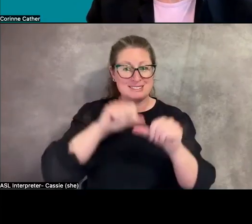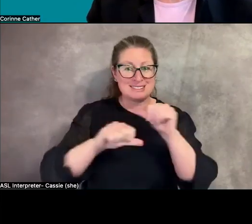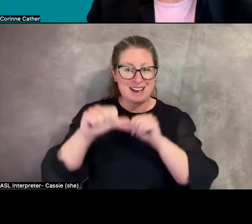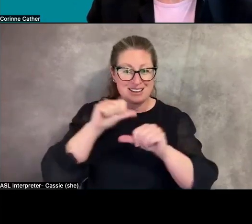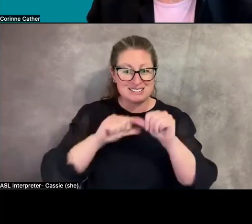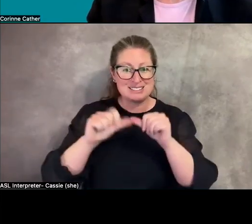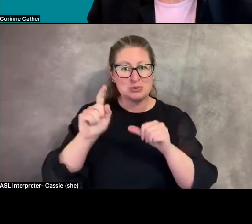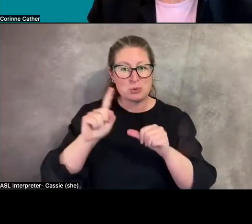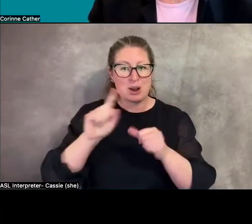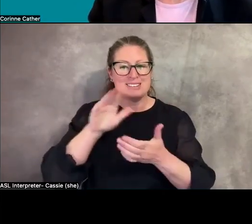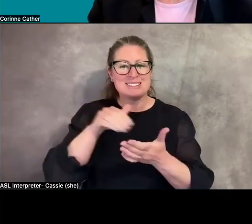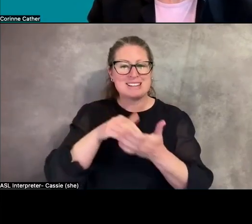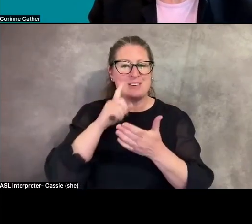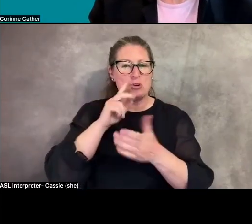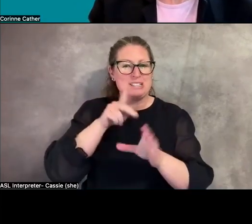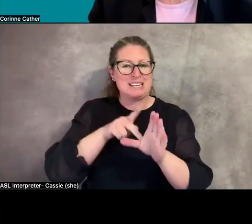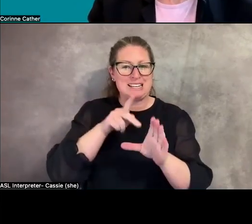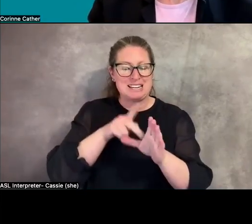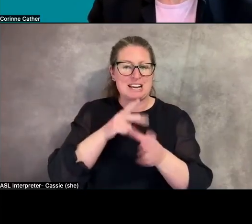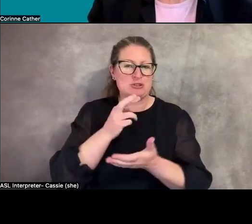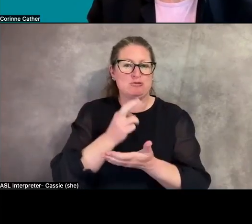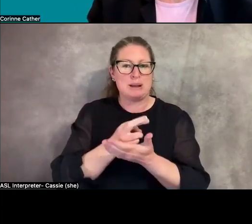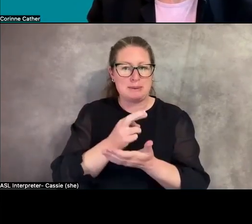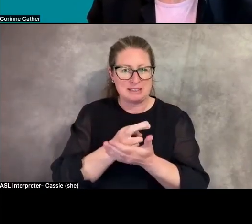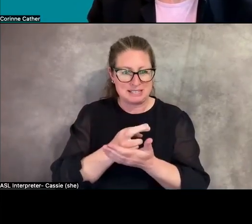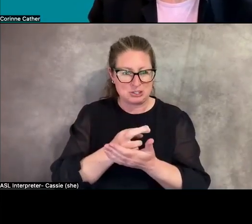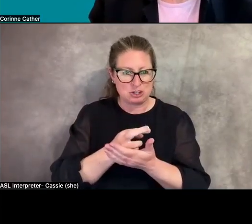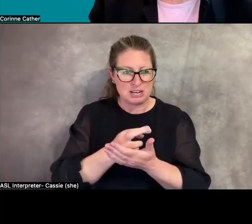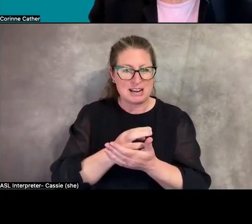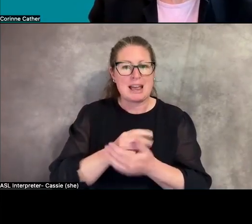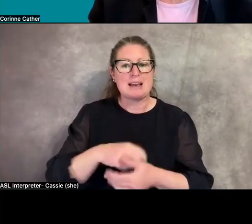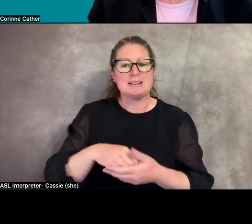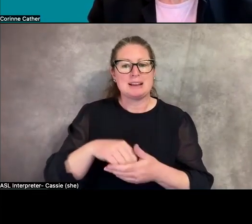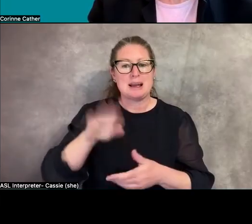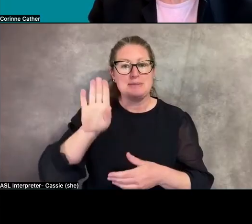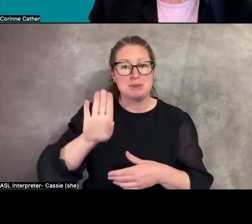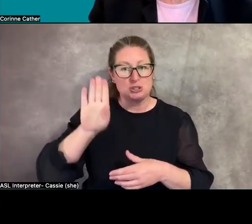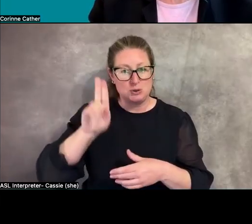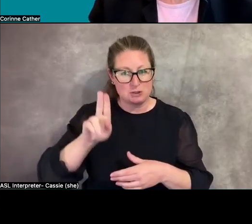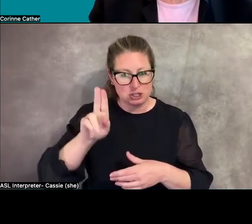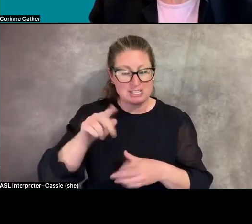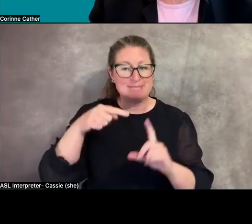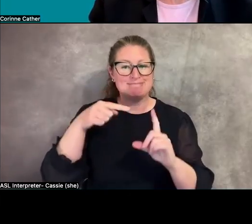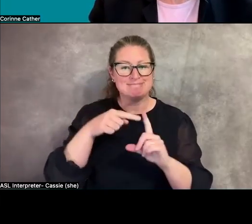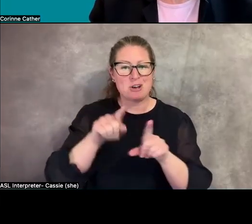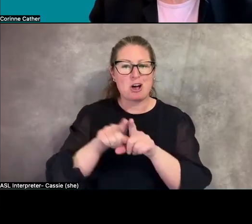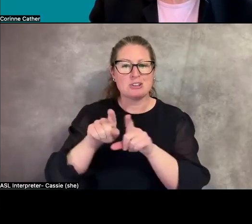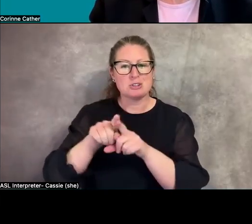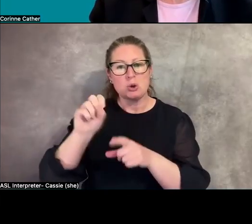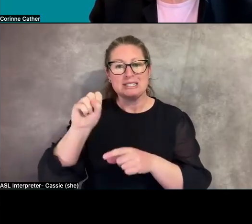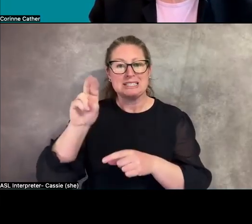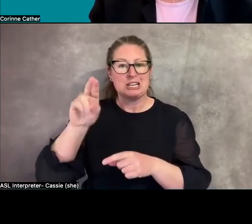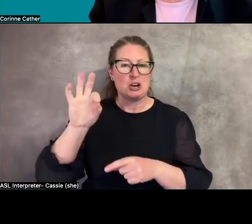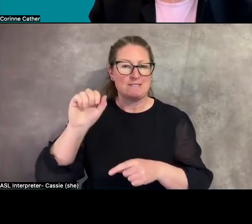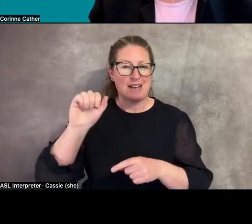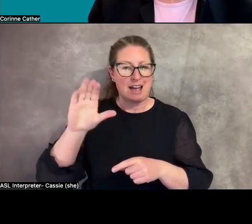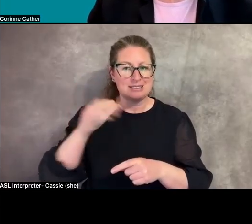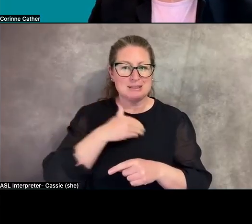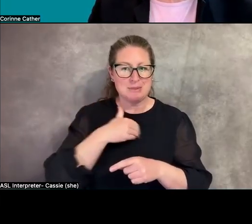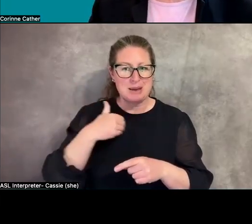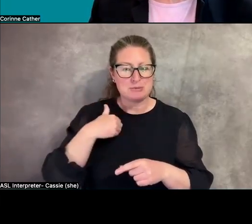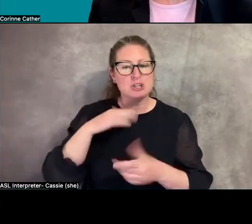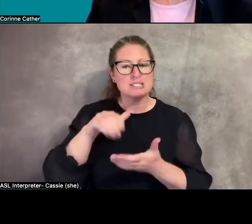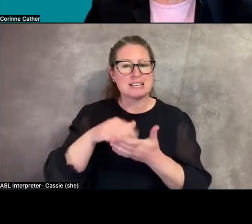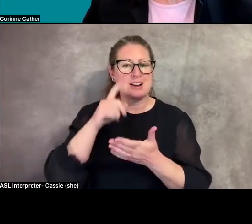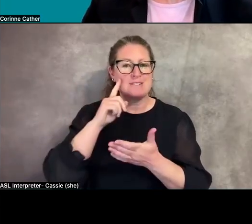at the Center for Psychiatric Rehabilitation, Boston University. He's also a senior faculty member of the Center of